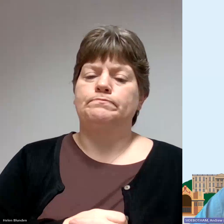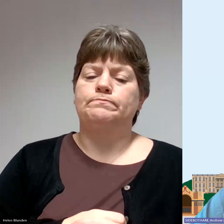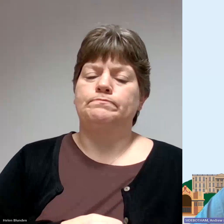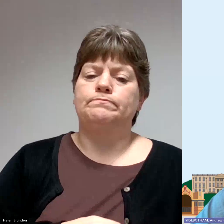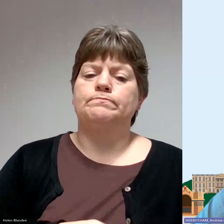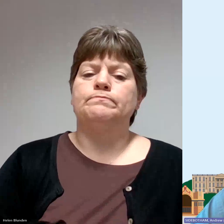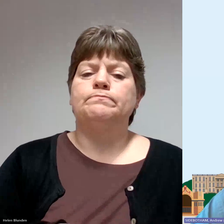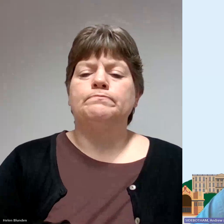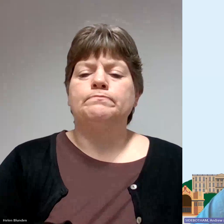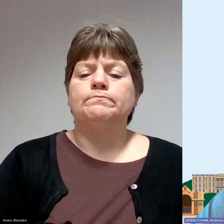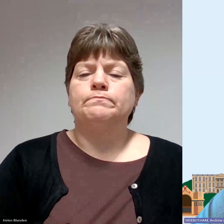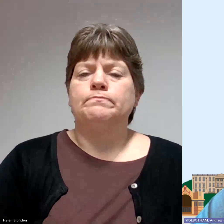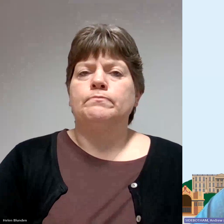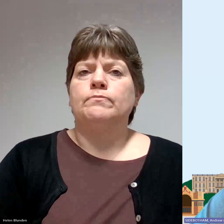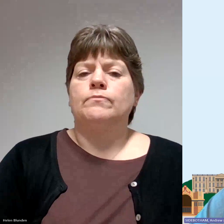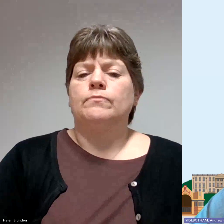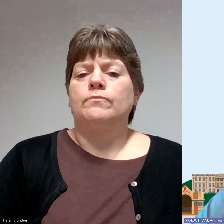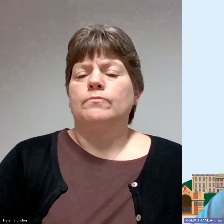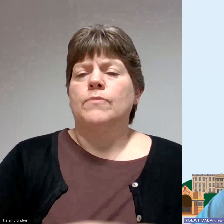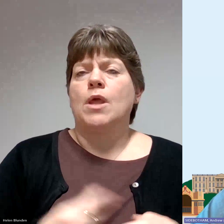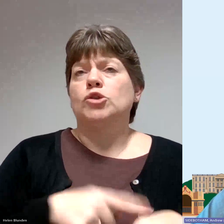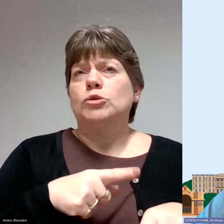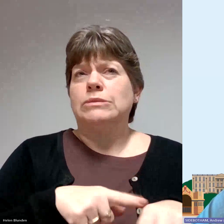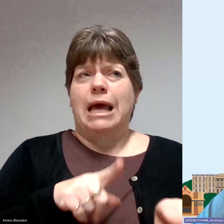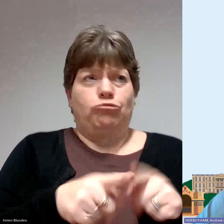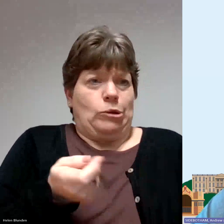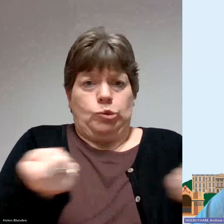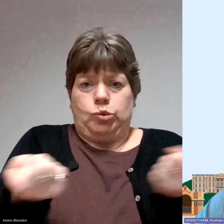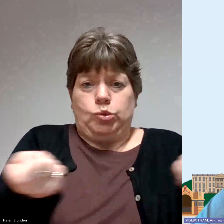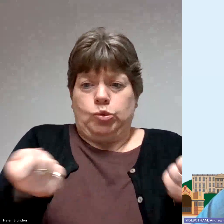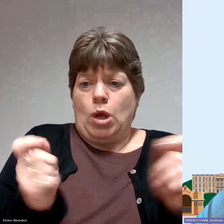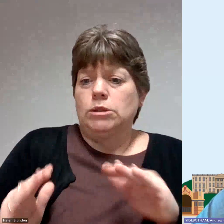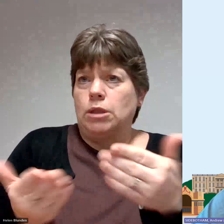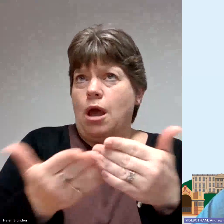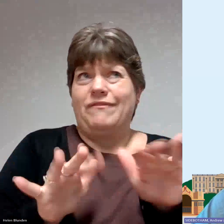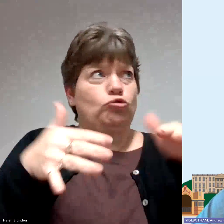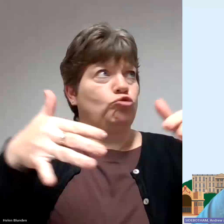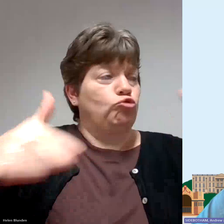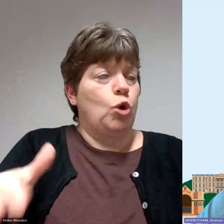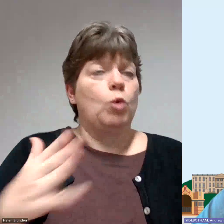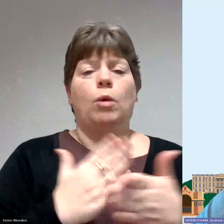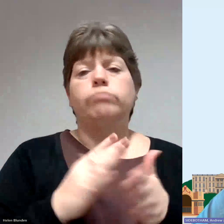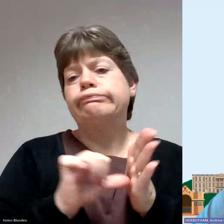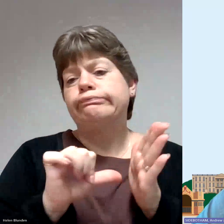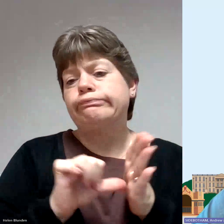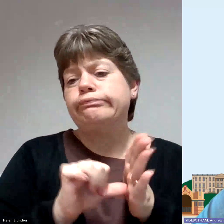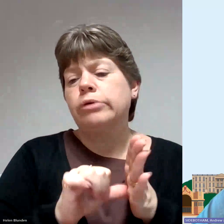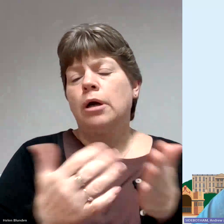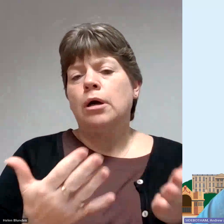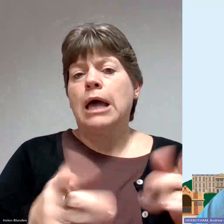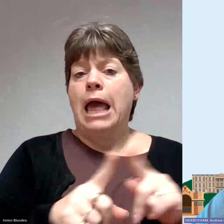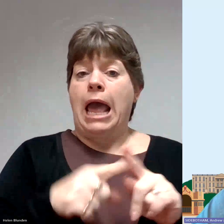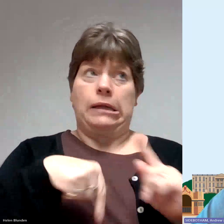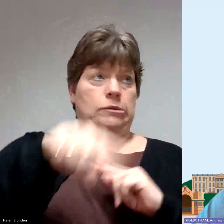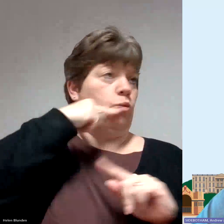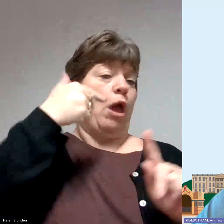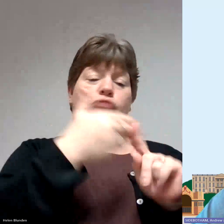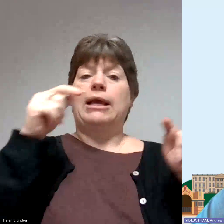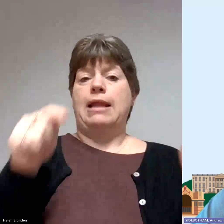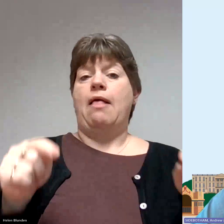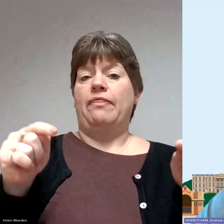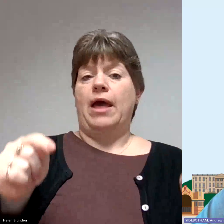It's fair to say that sometimes managing services in ruralities isn't without its challenges, and of course we recognise that. But yes,